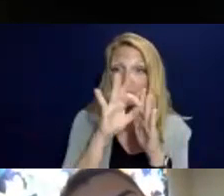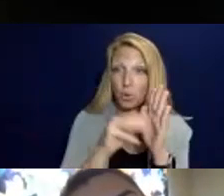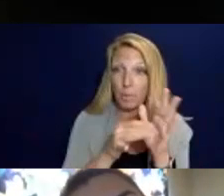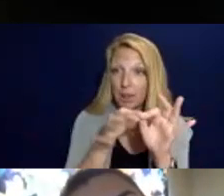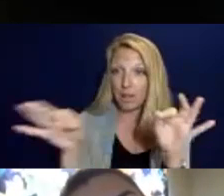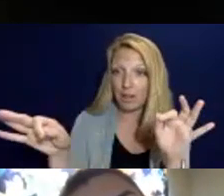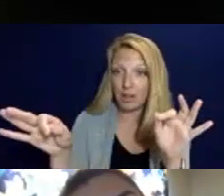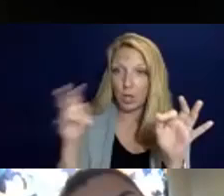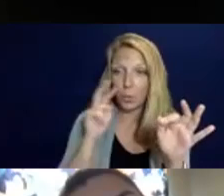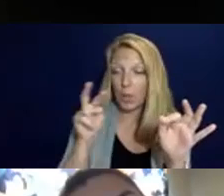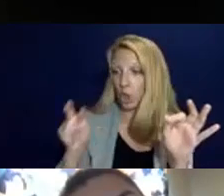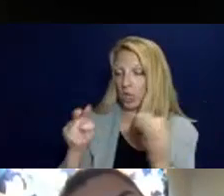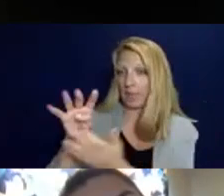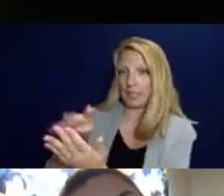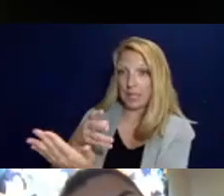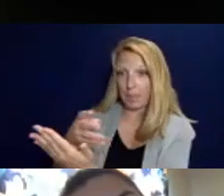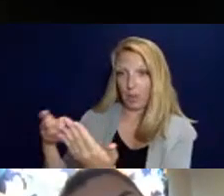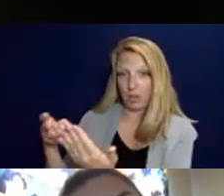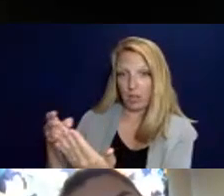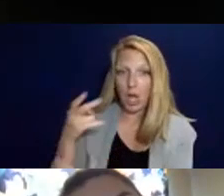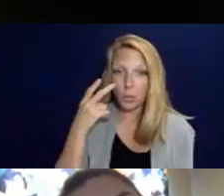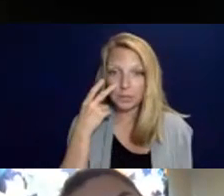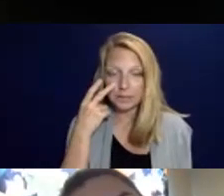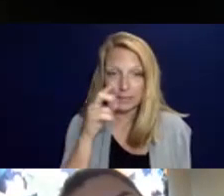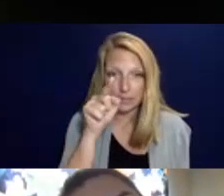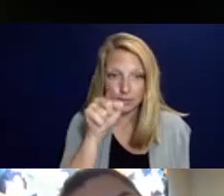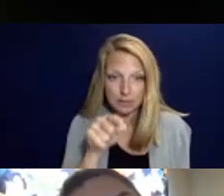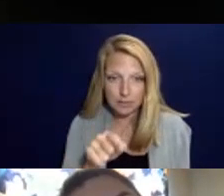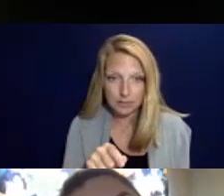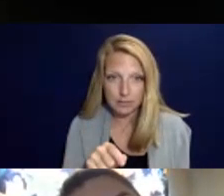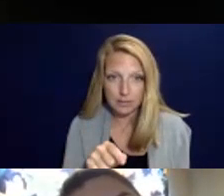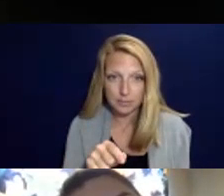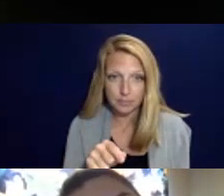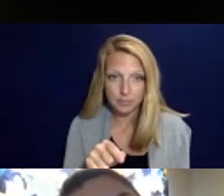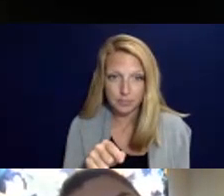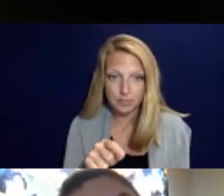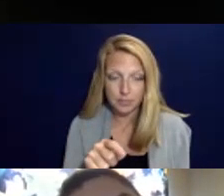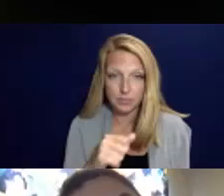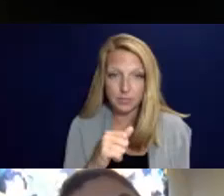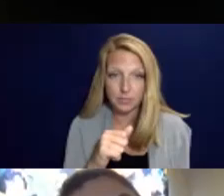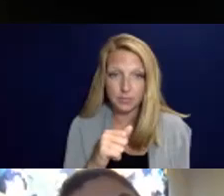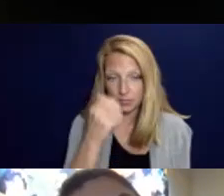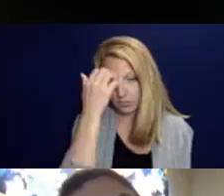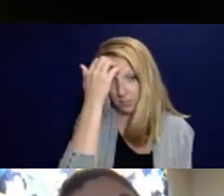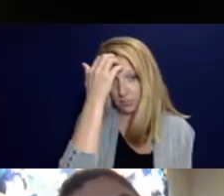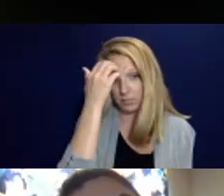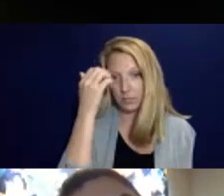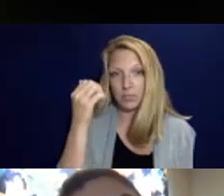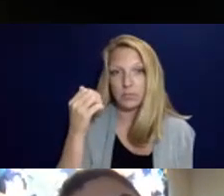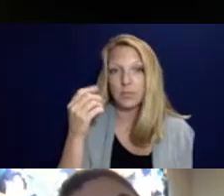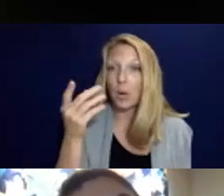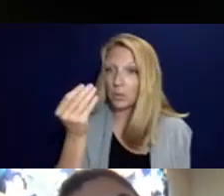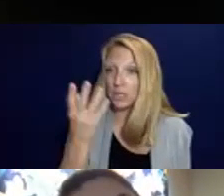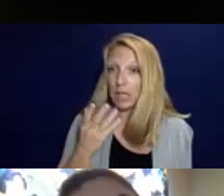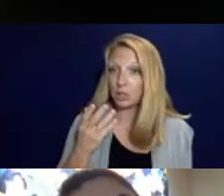the table and we find that general formula, which then would define for us the geometry